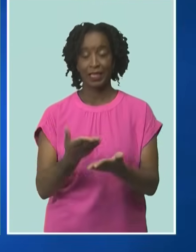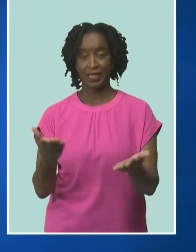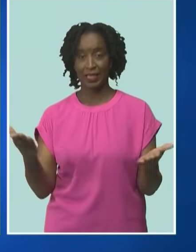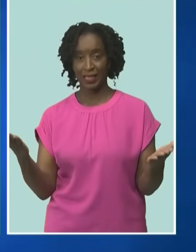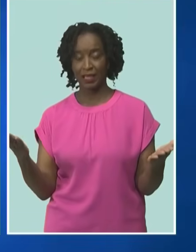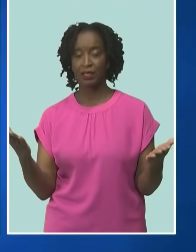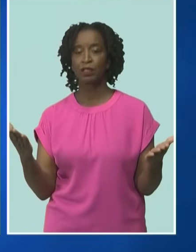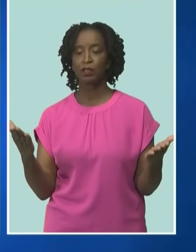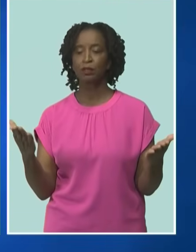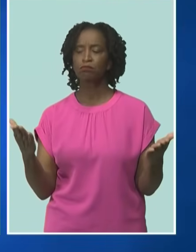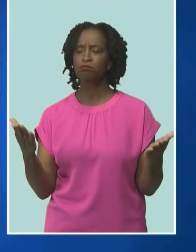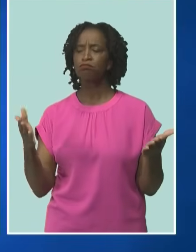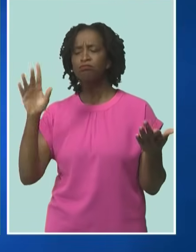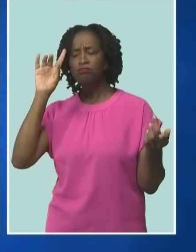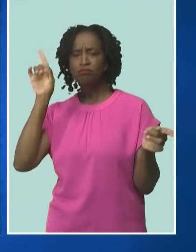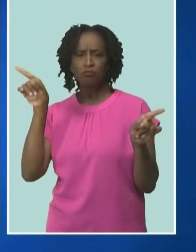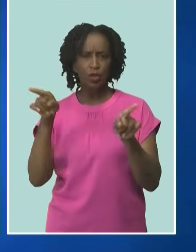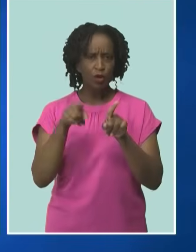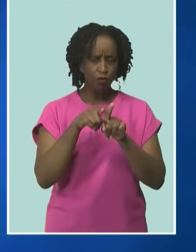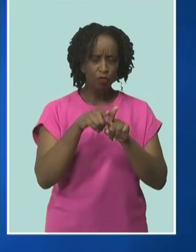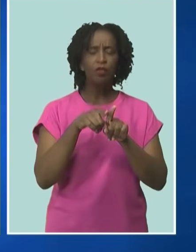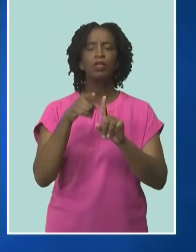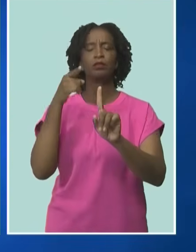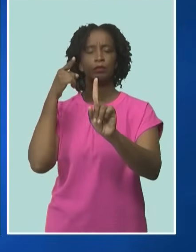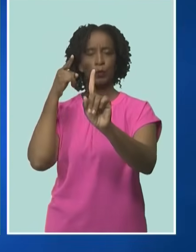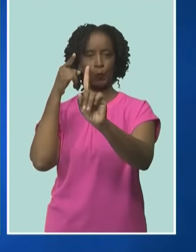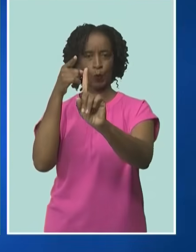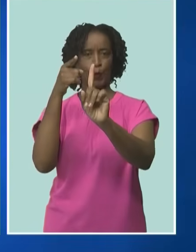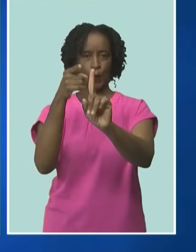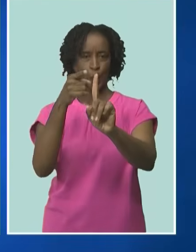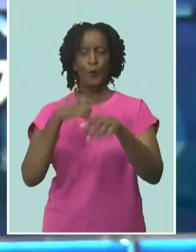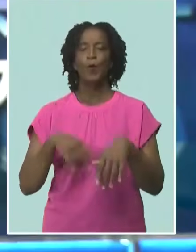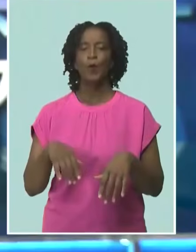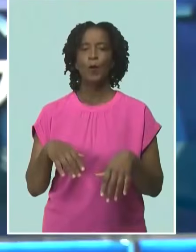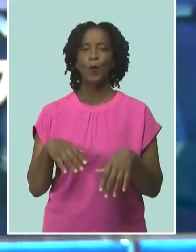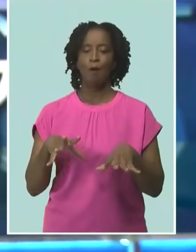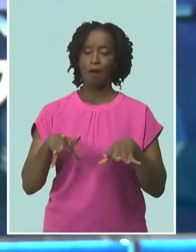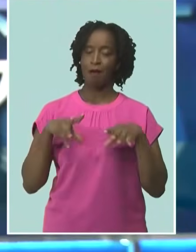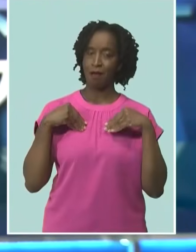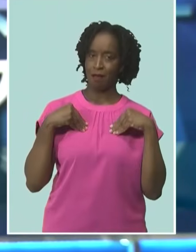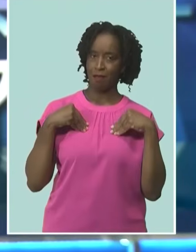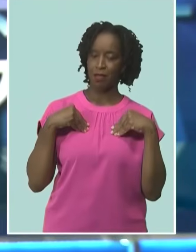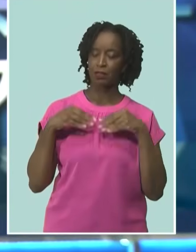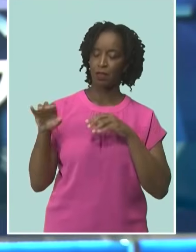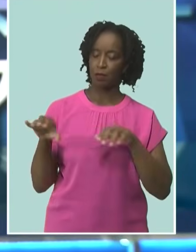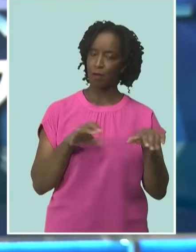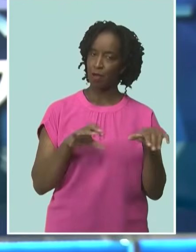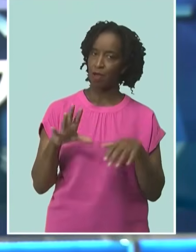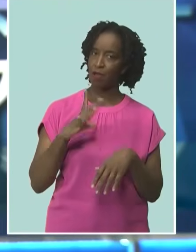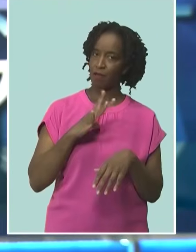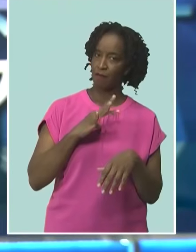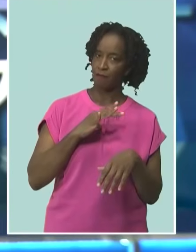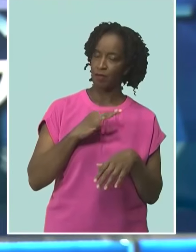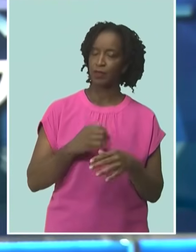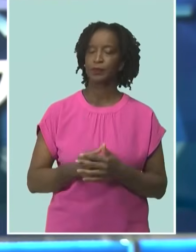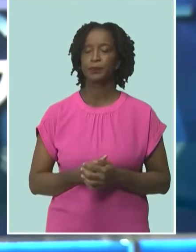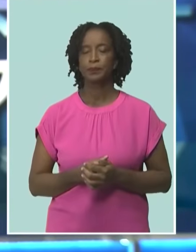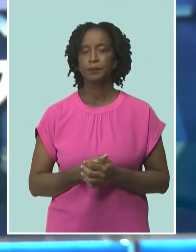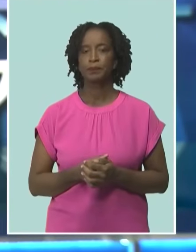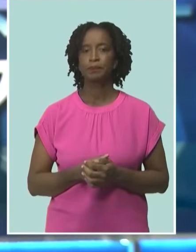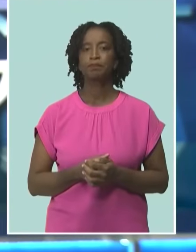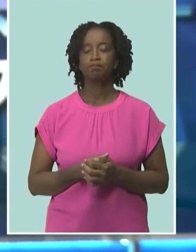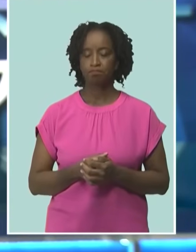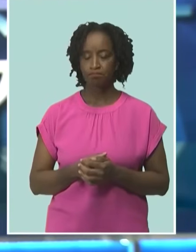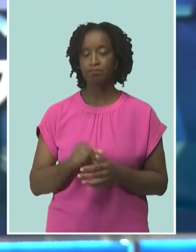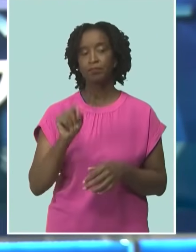commitment to ethical values and social responsibility. Pastor Selman says they've written to world leaders